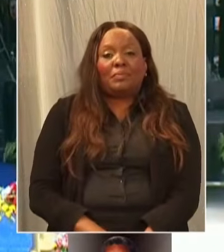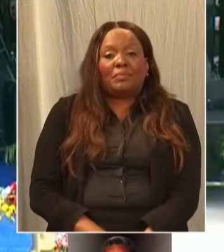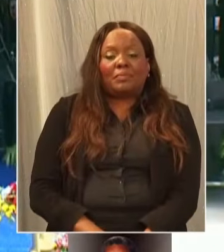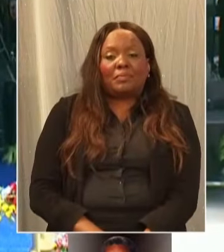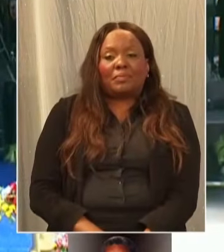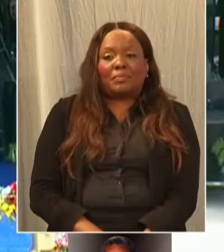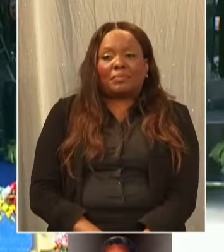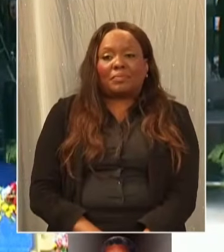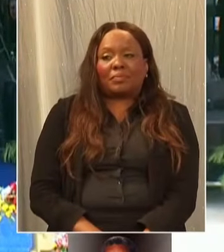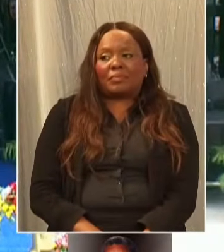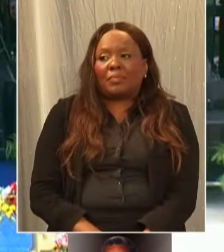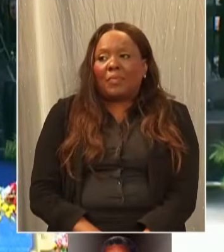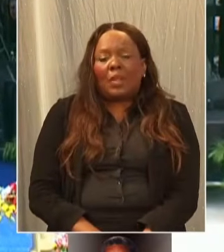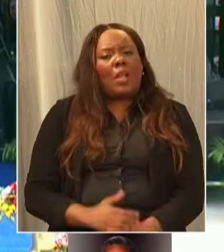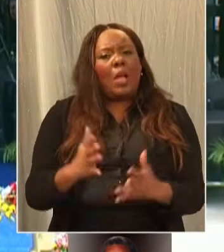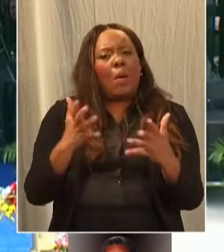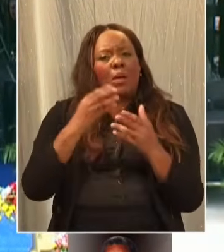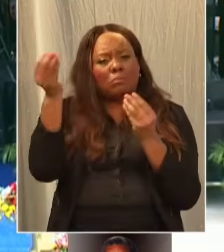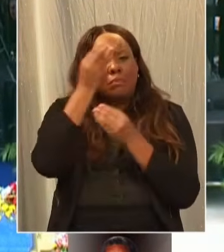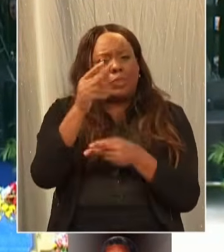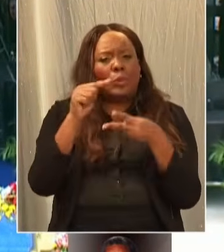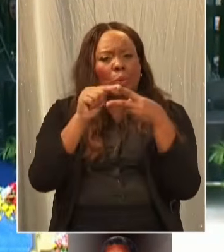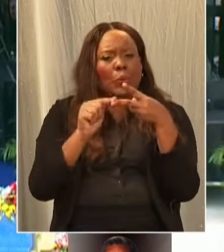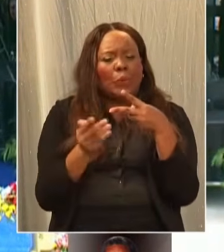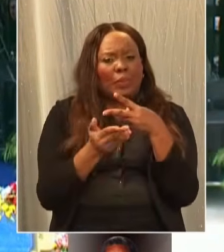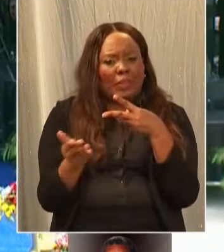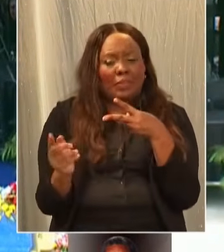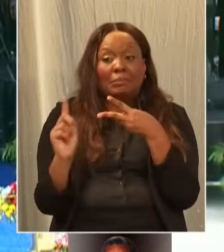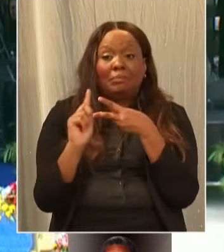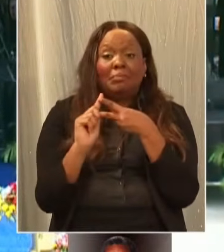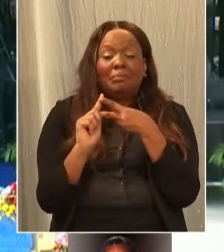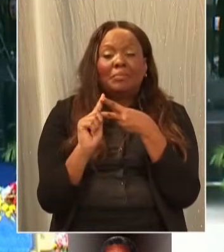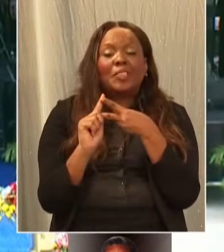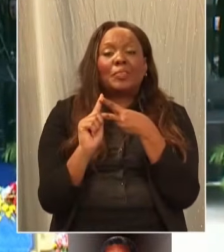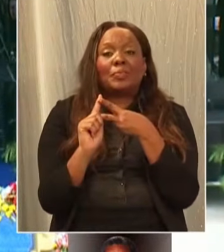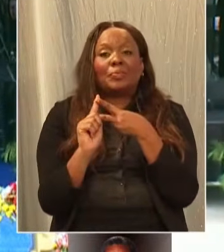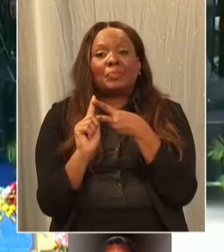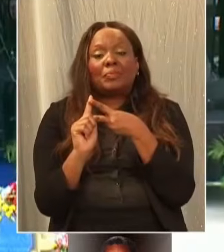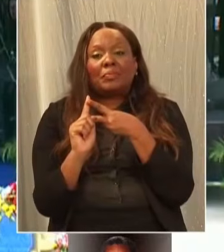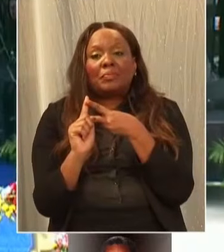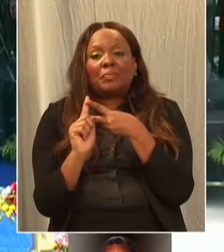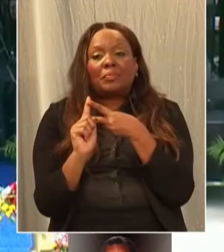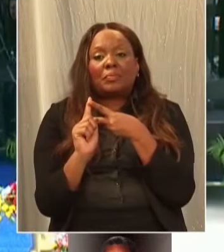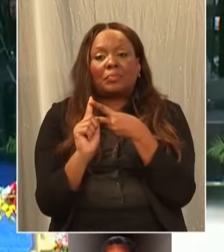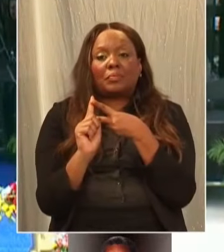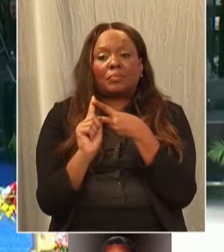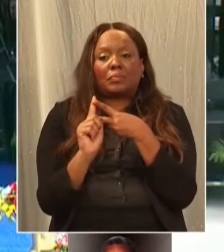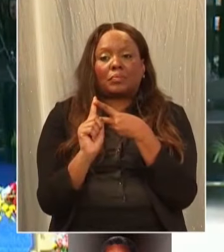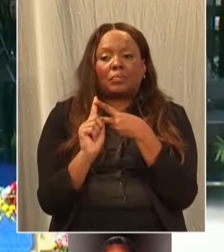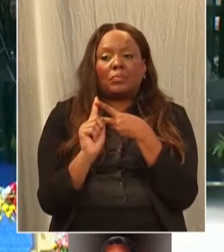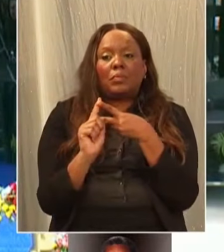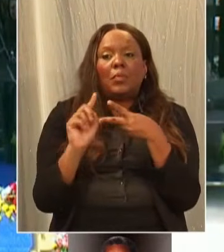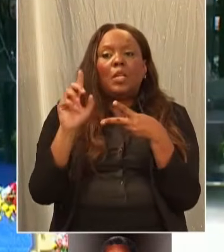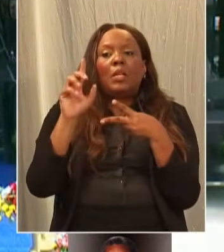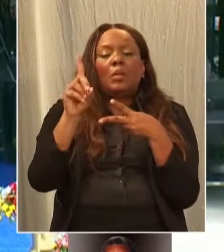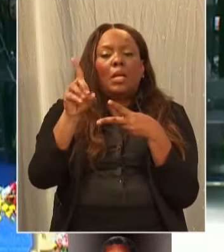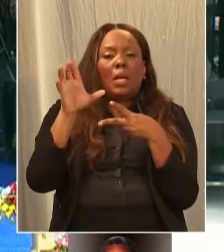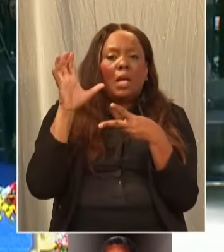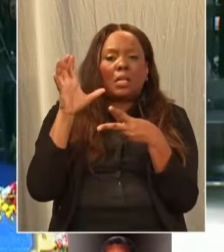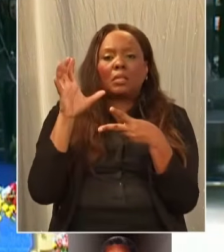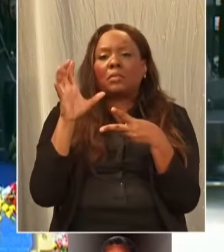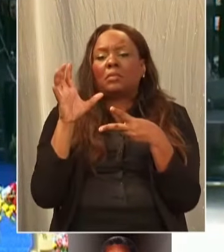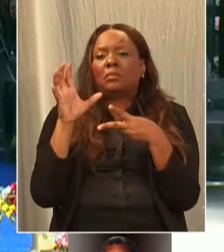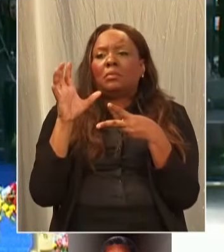Permit me to make two observations. First, had the centuries he scored in the celebrated rest